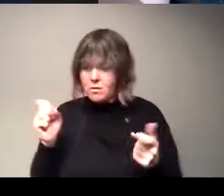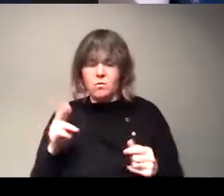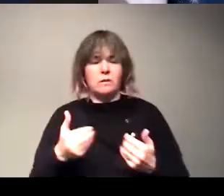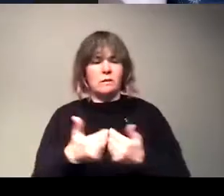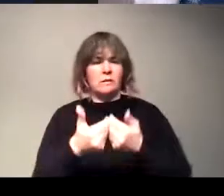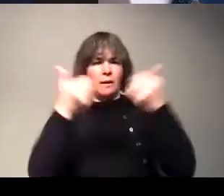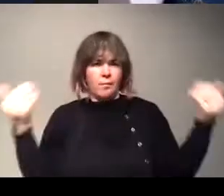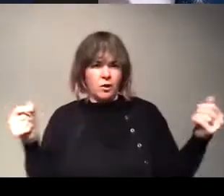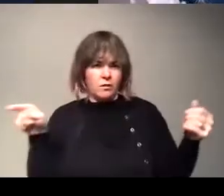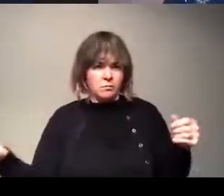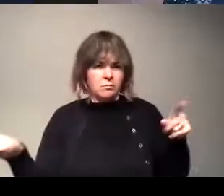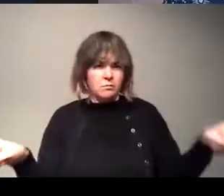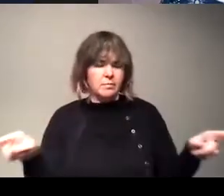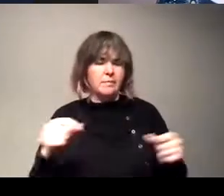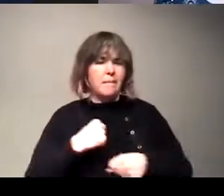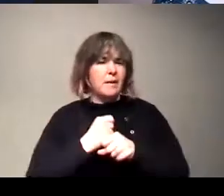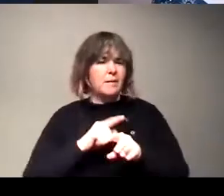types of black holes that are made in different ways.